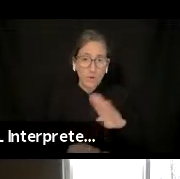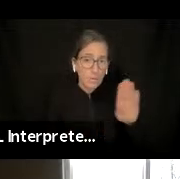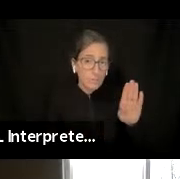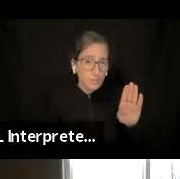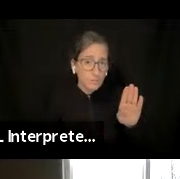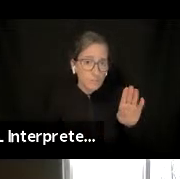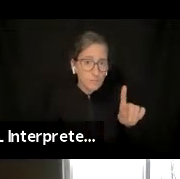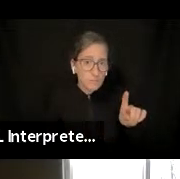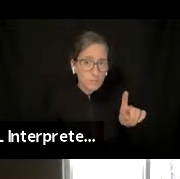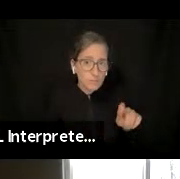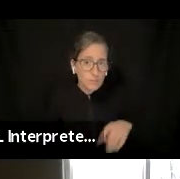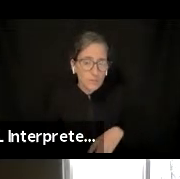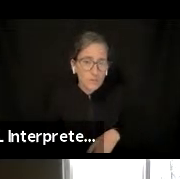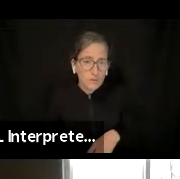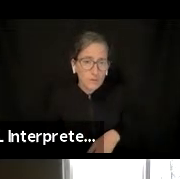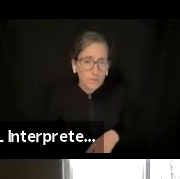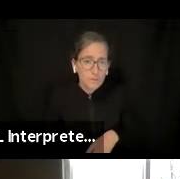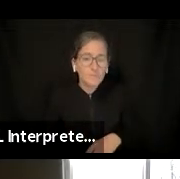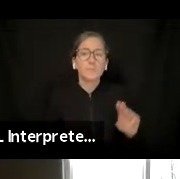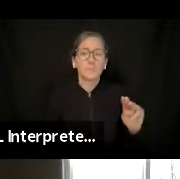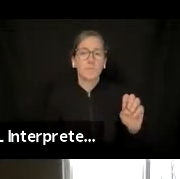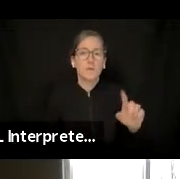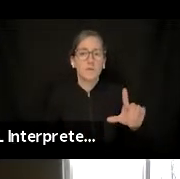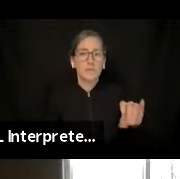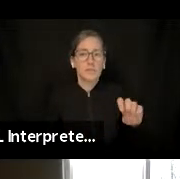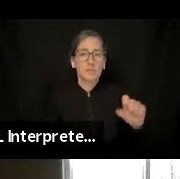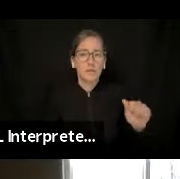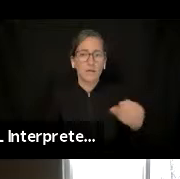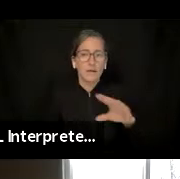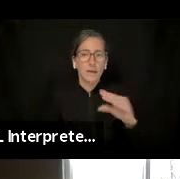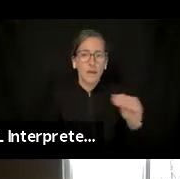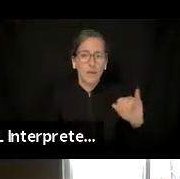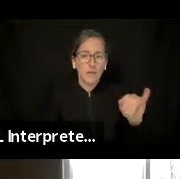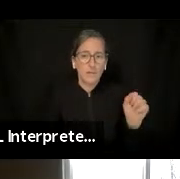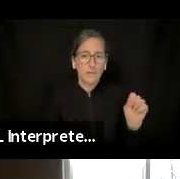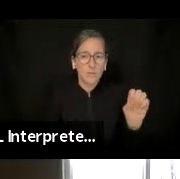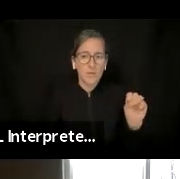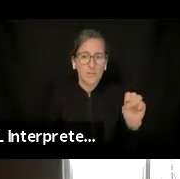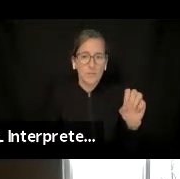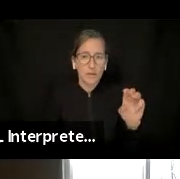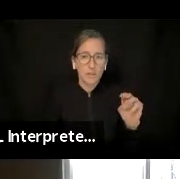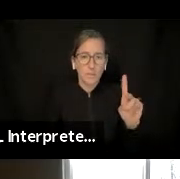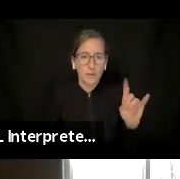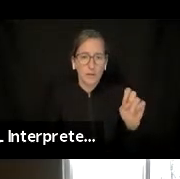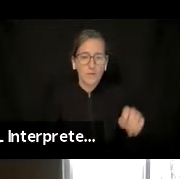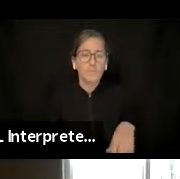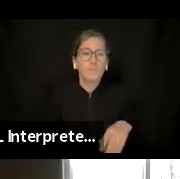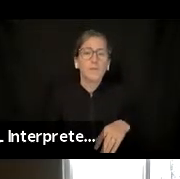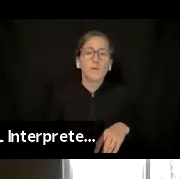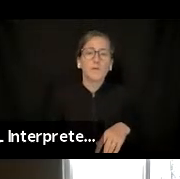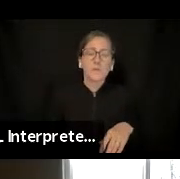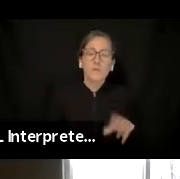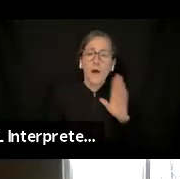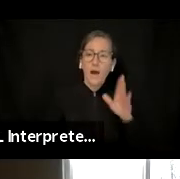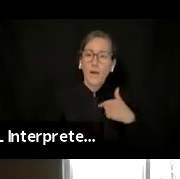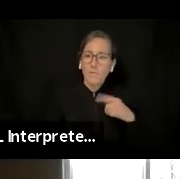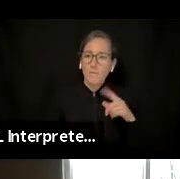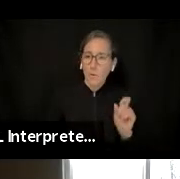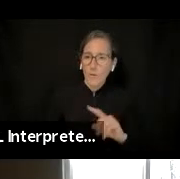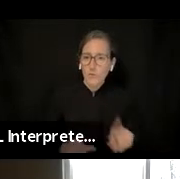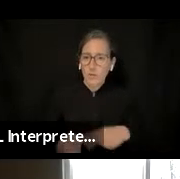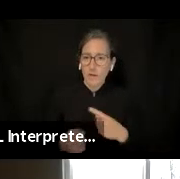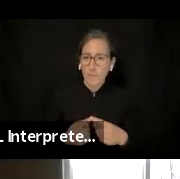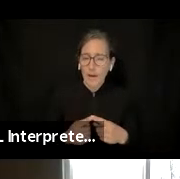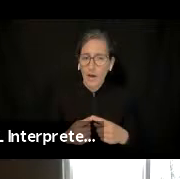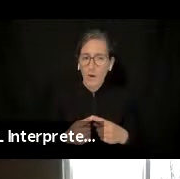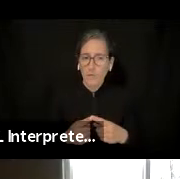I see Melissa and Jasmine. Yeah. Okay. Hi. I have a question about the discrimination complaints.